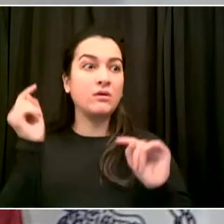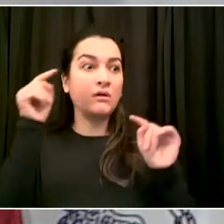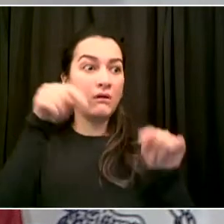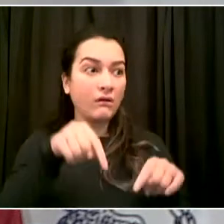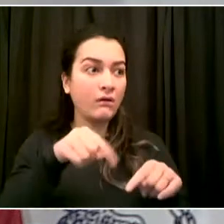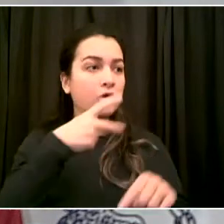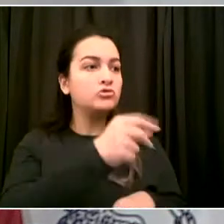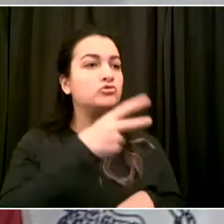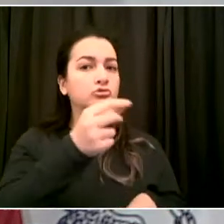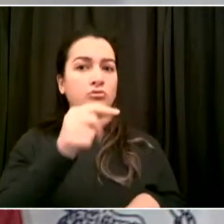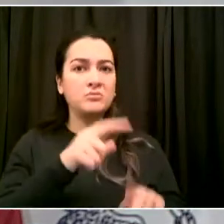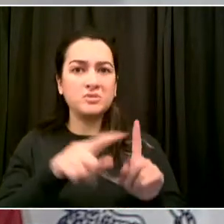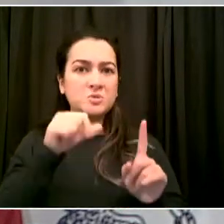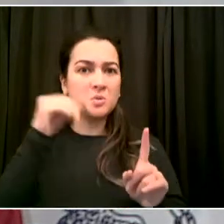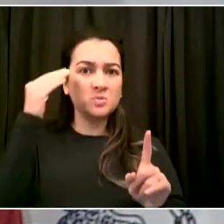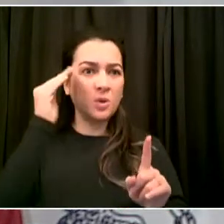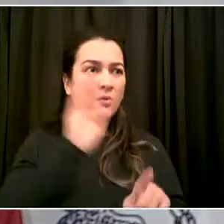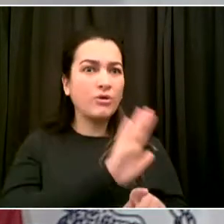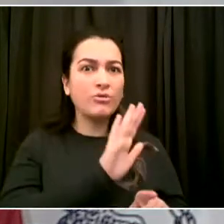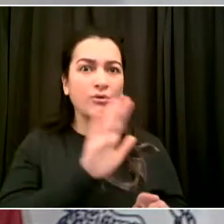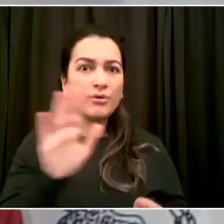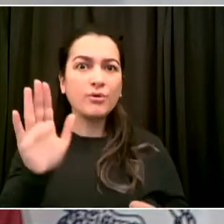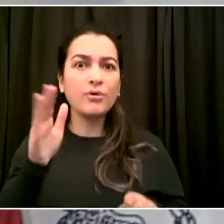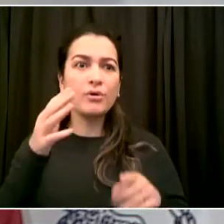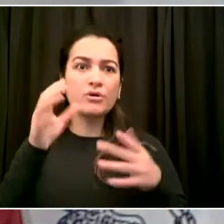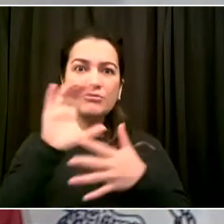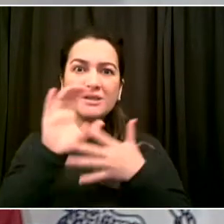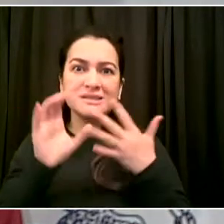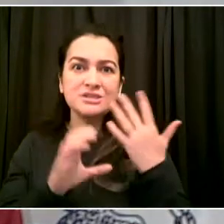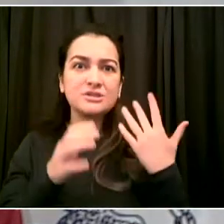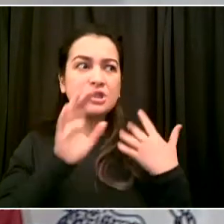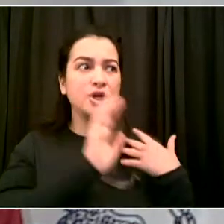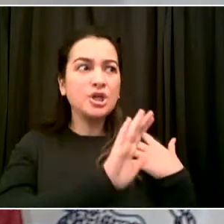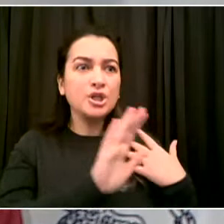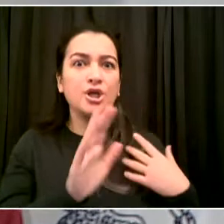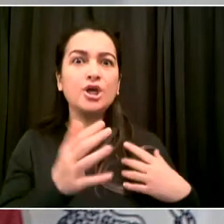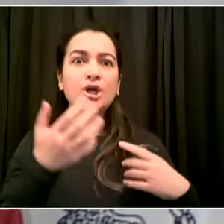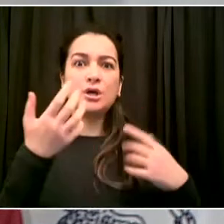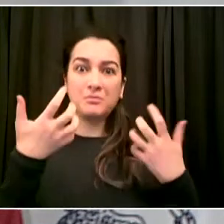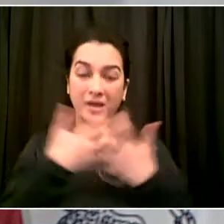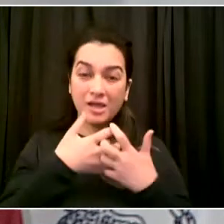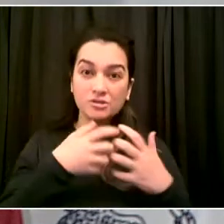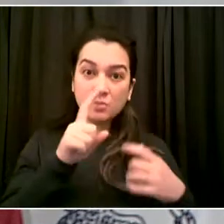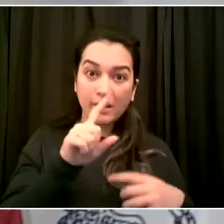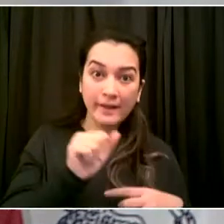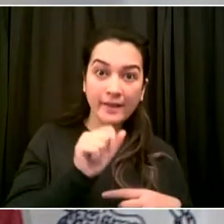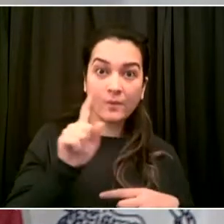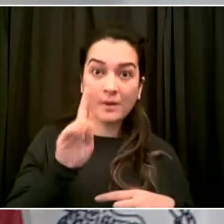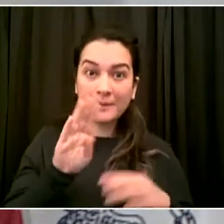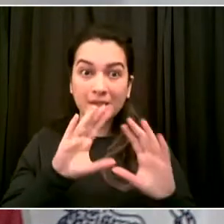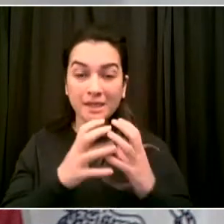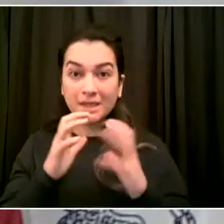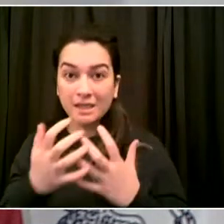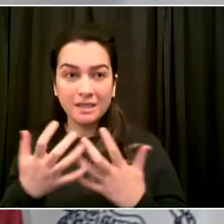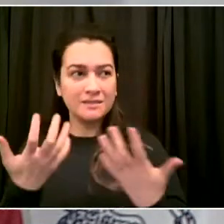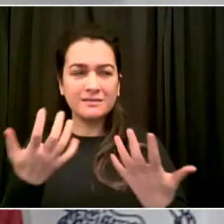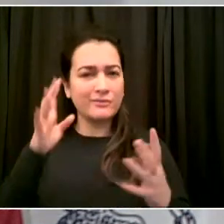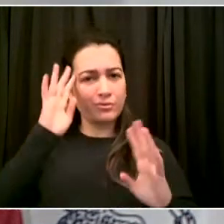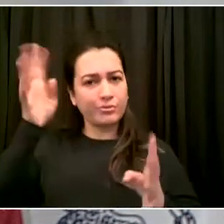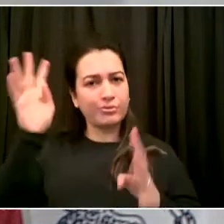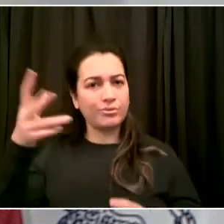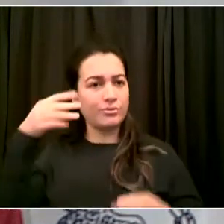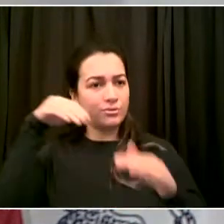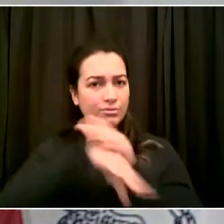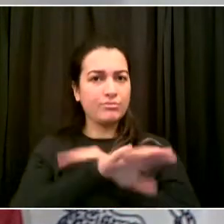possible in advance, so when people arrive, they move through quickly. We do not want long lines. We do not want people, congregating. We want to help people move